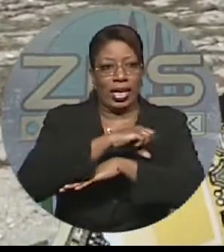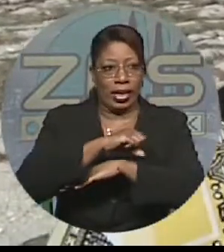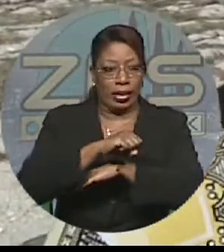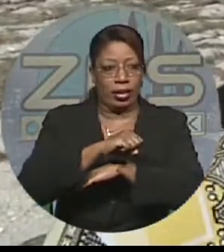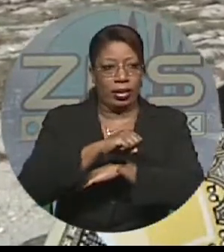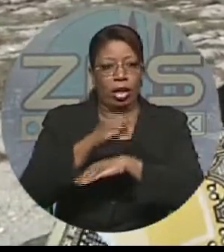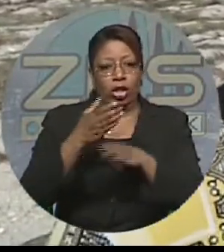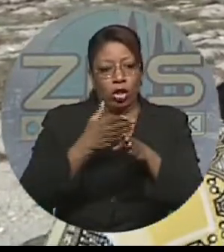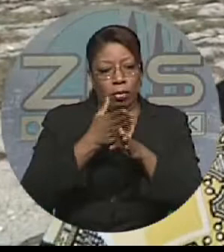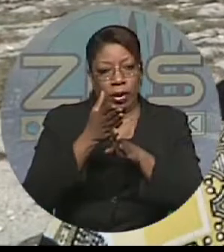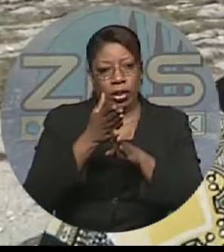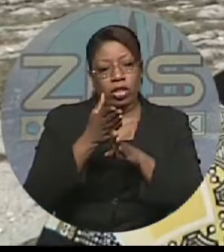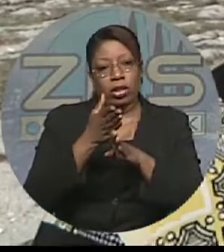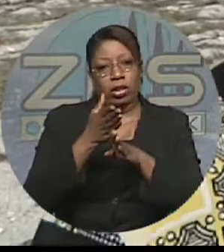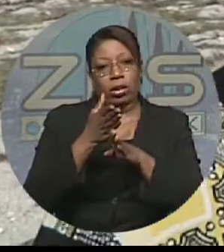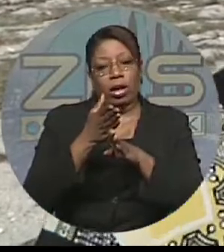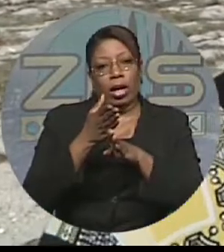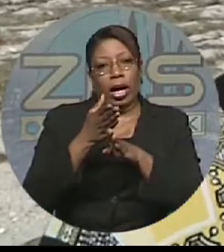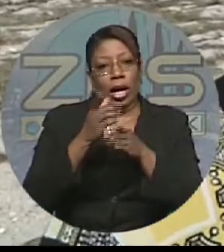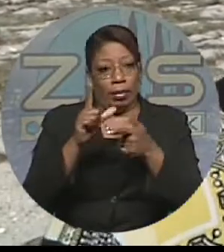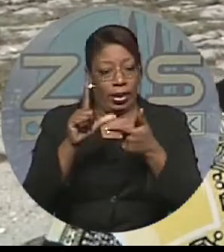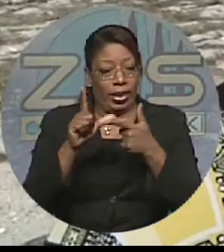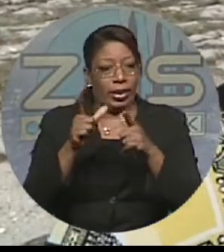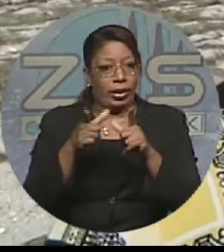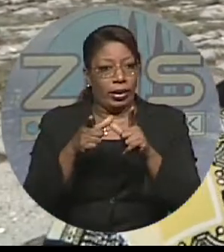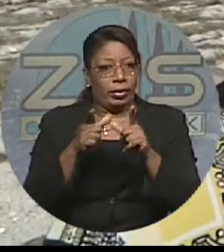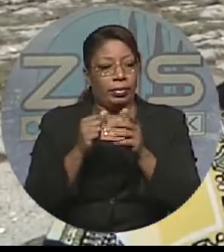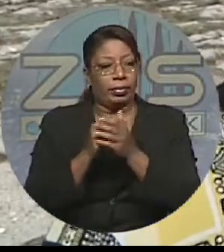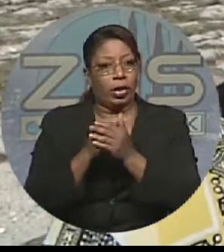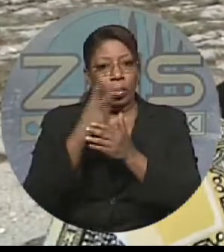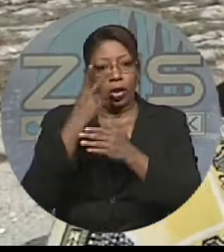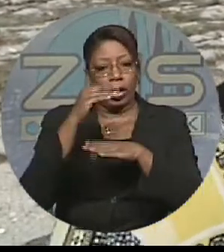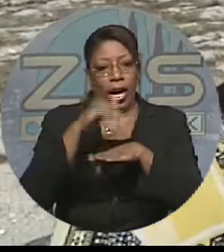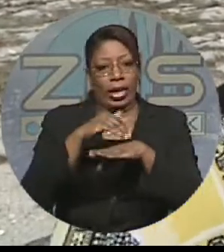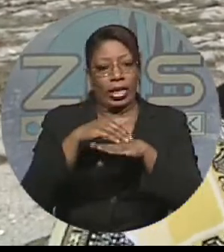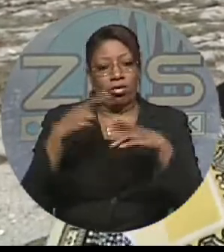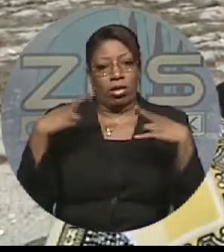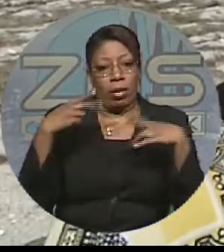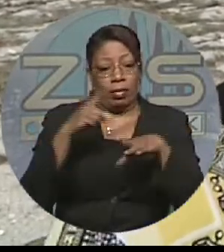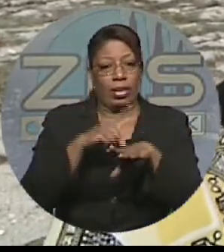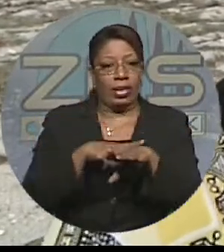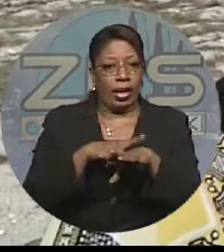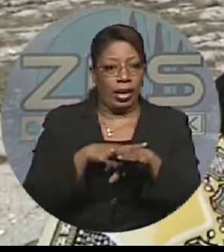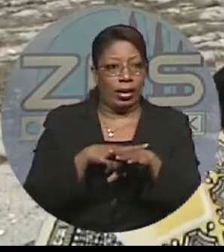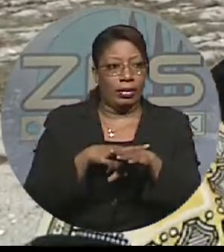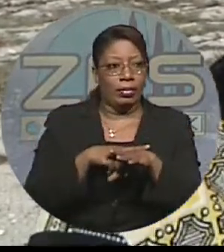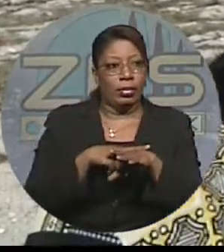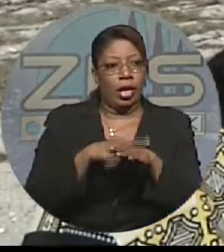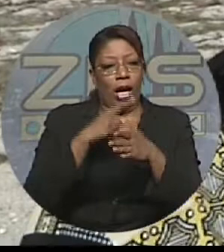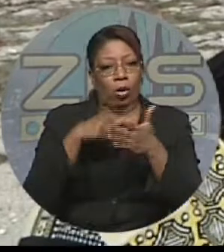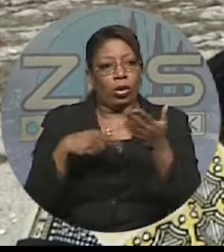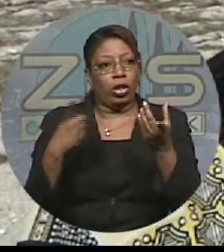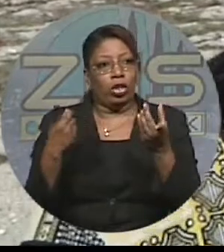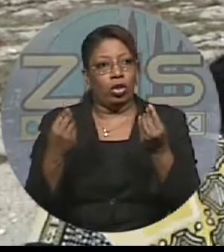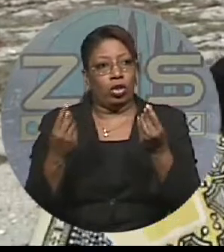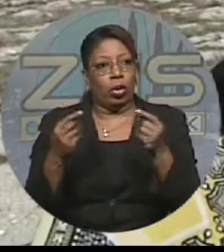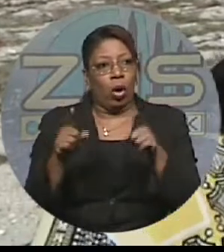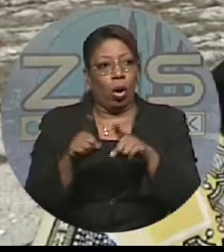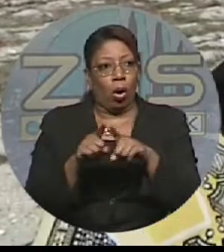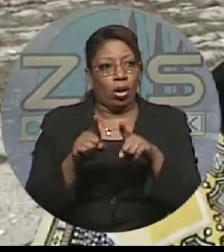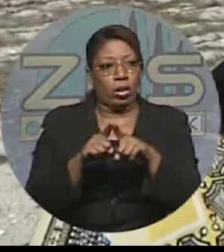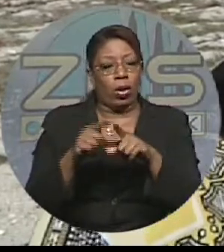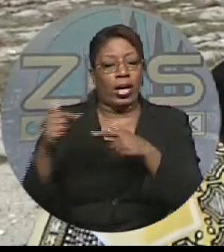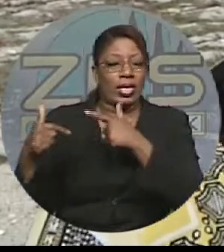minor leagues and into the major leagues, and then we look at his retirement as well. You know, what he did in retirement, and also